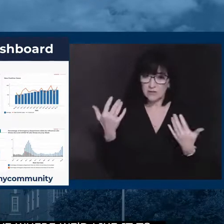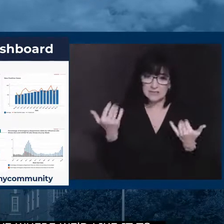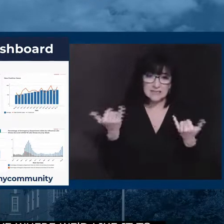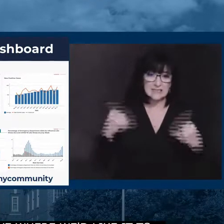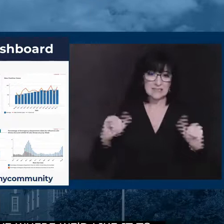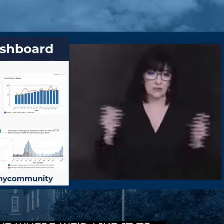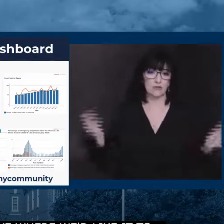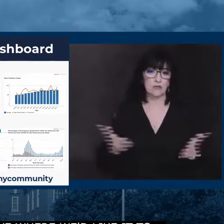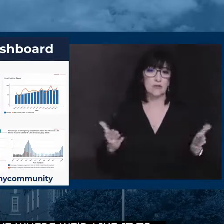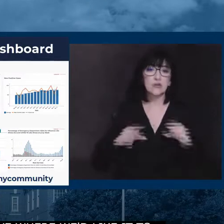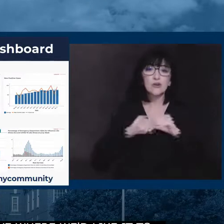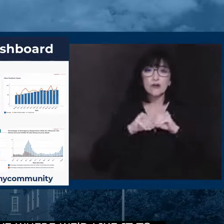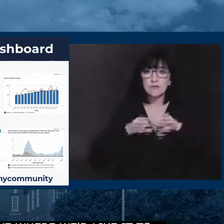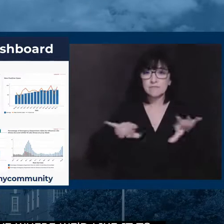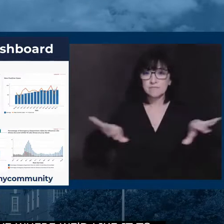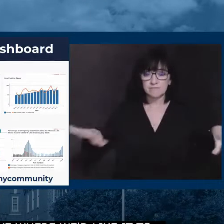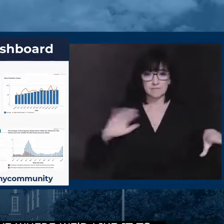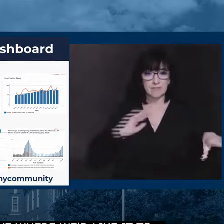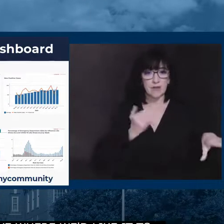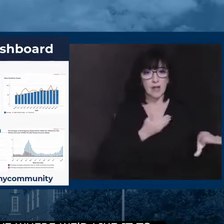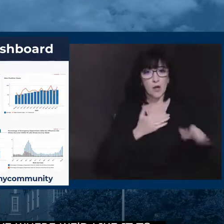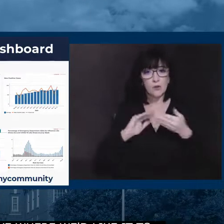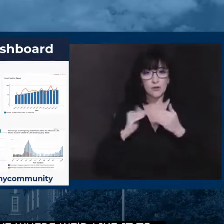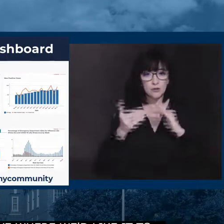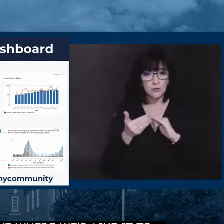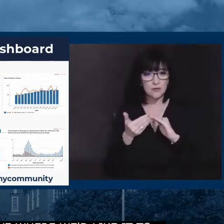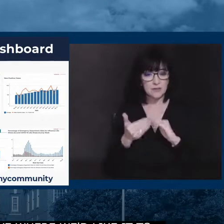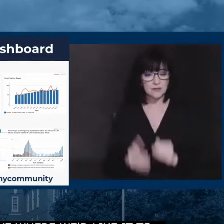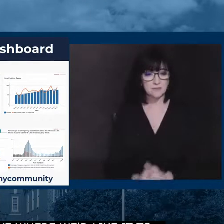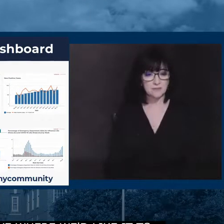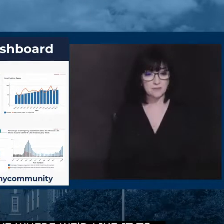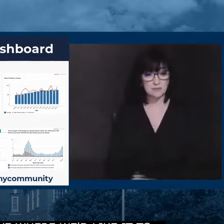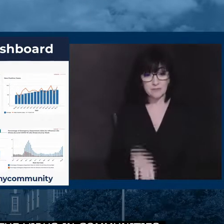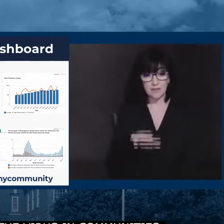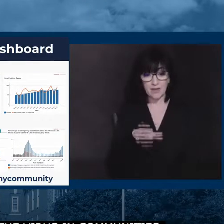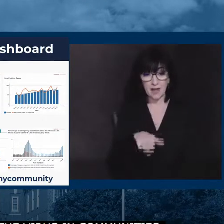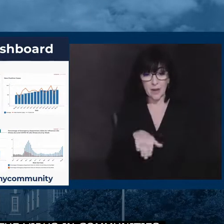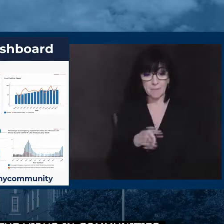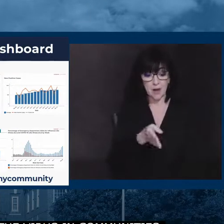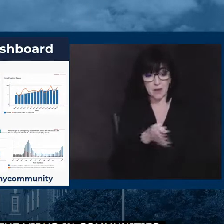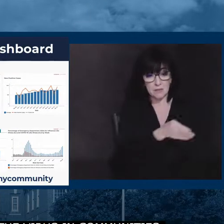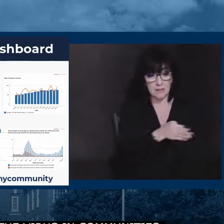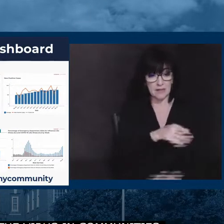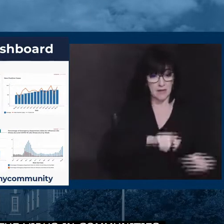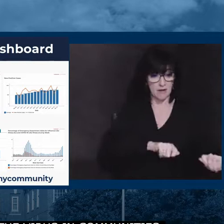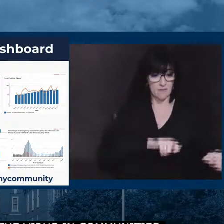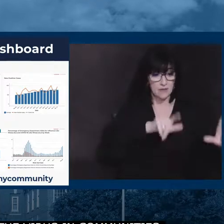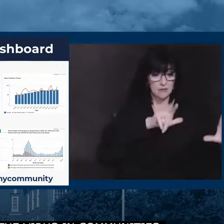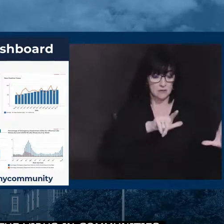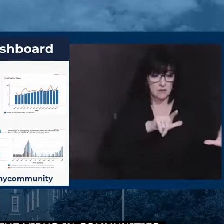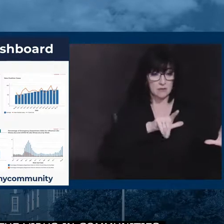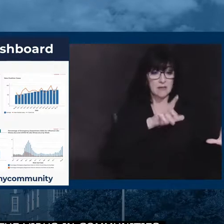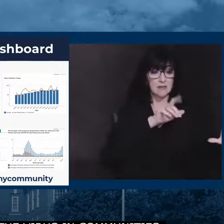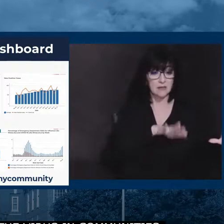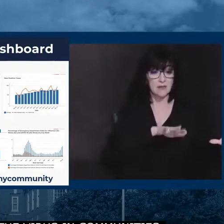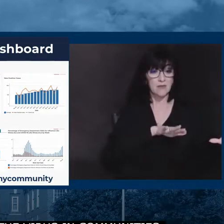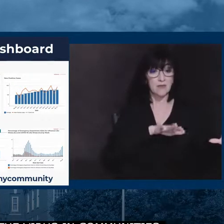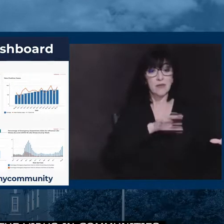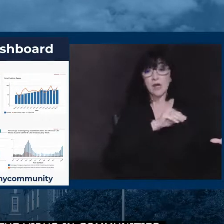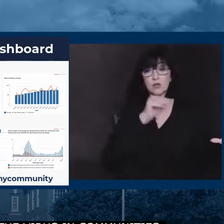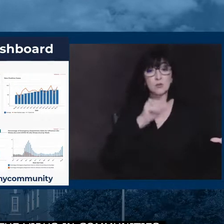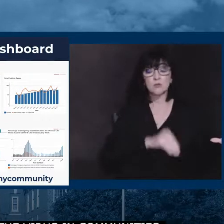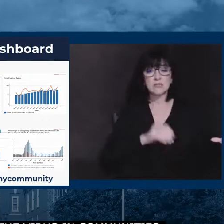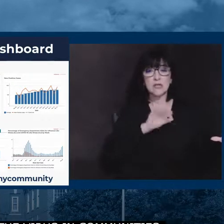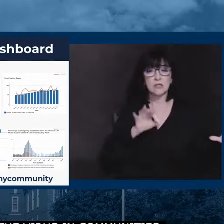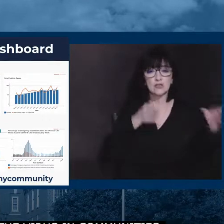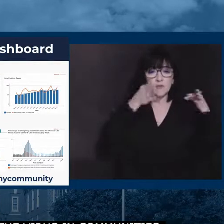communities across our state. On the bottom level, in the bottom left, is the percentage of persons that are tested positive. That